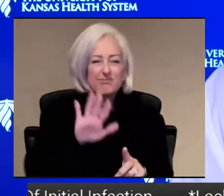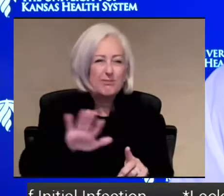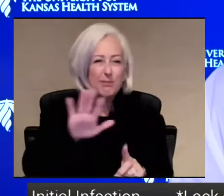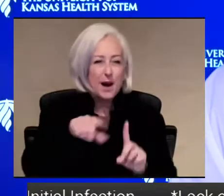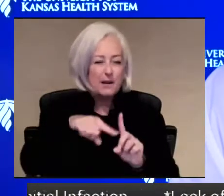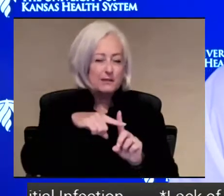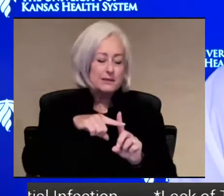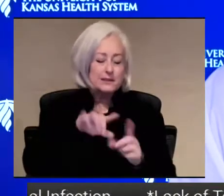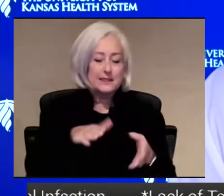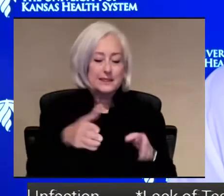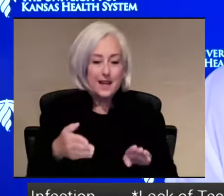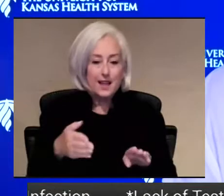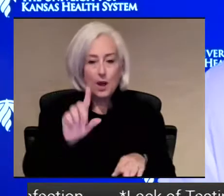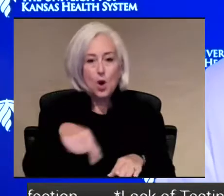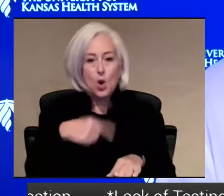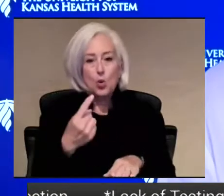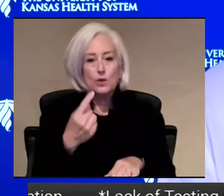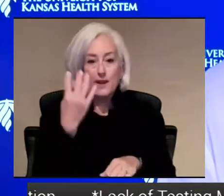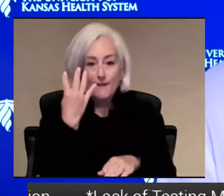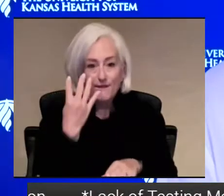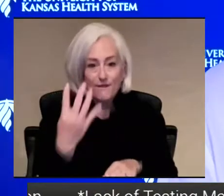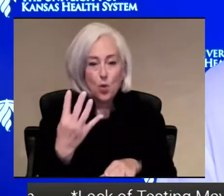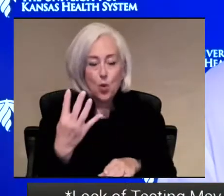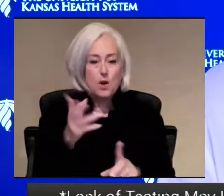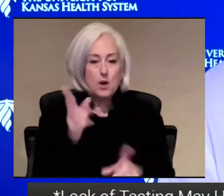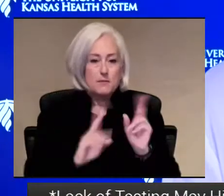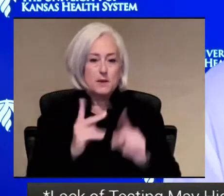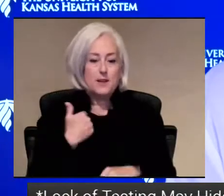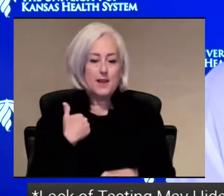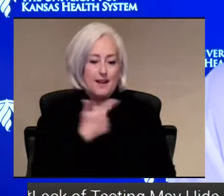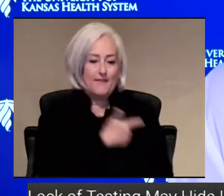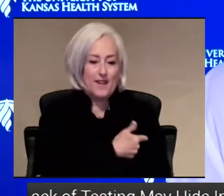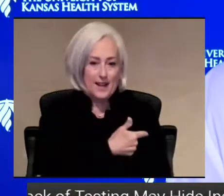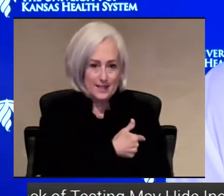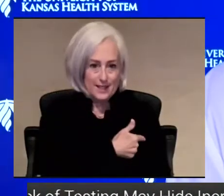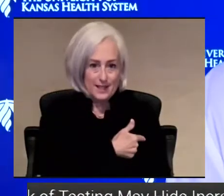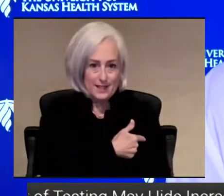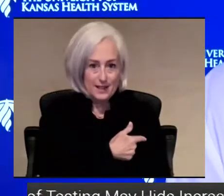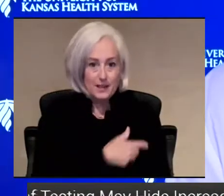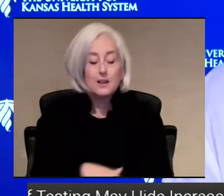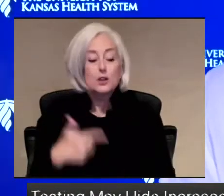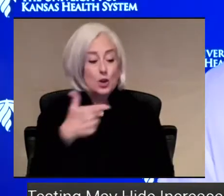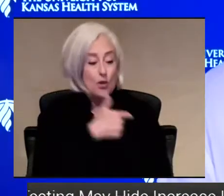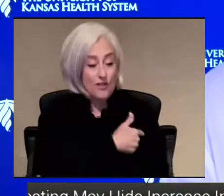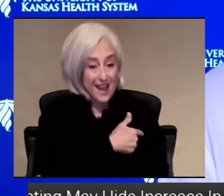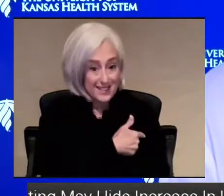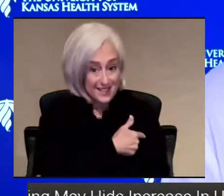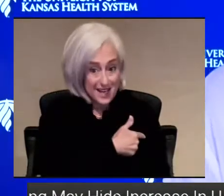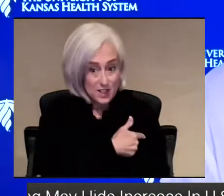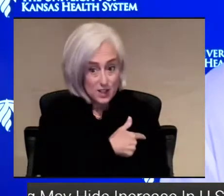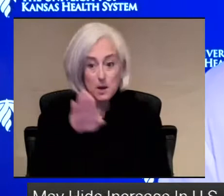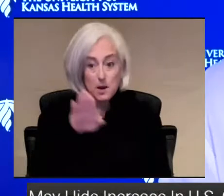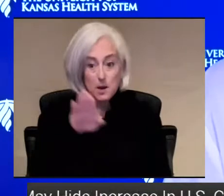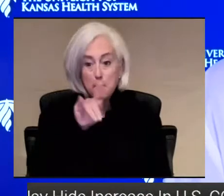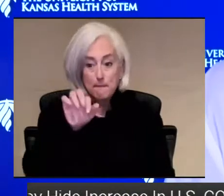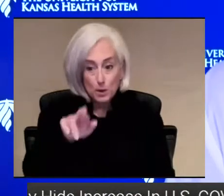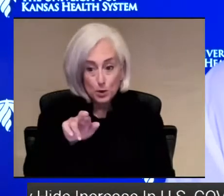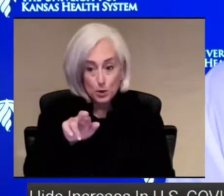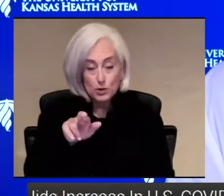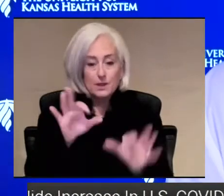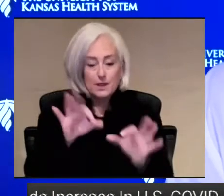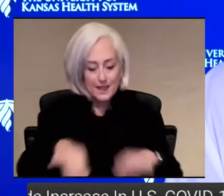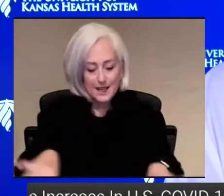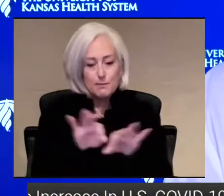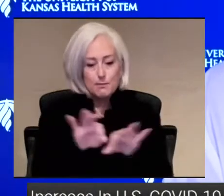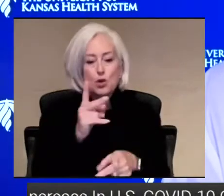vaccinated and updated with their vaccination. So vaccination and update with vaccination is extremely important for keeping you out of the hospital and keeping